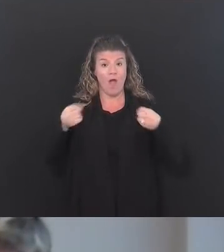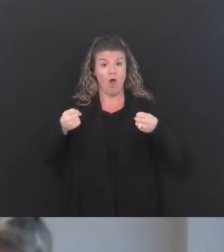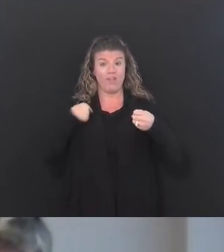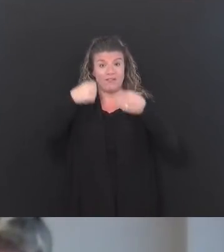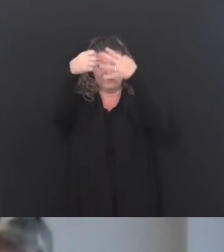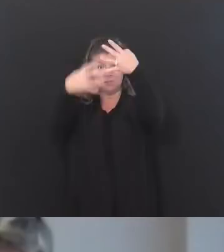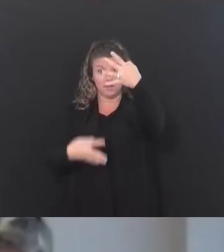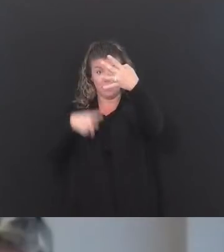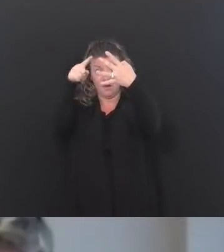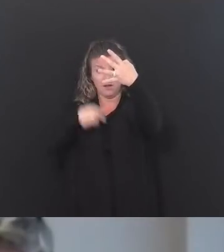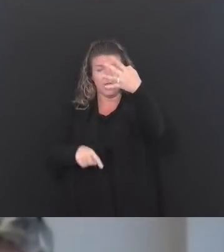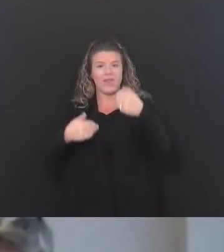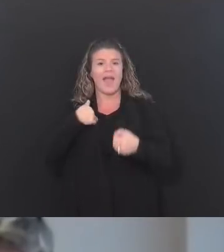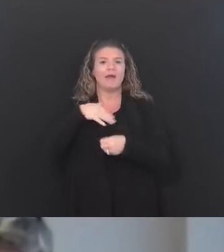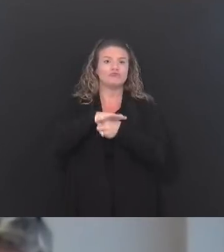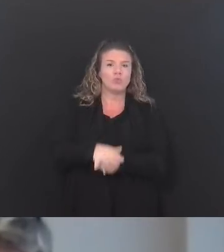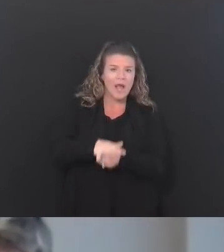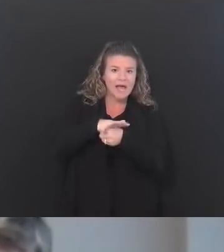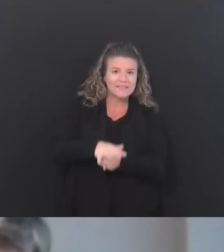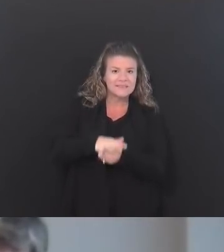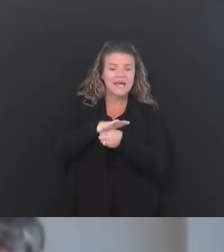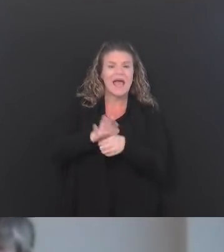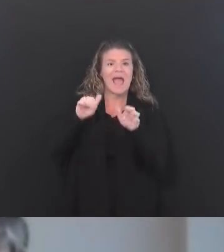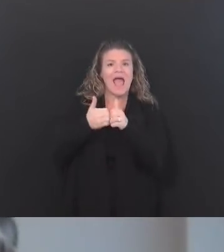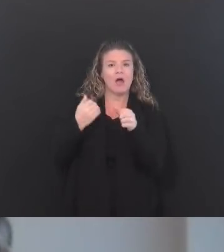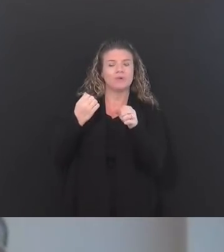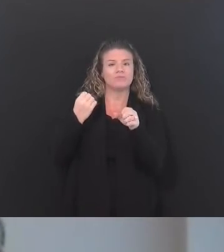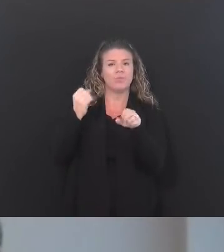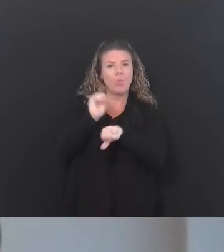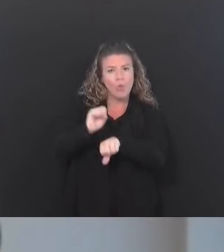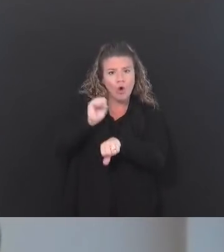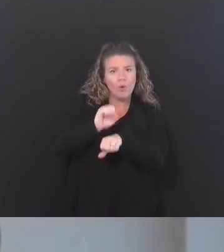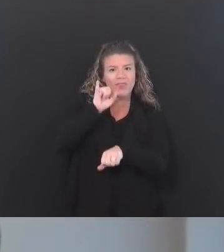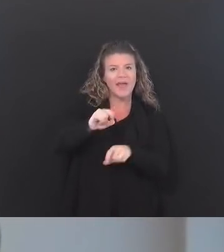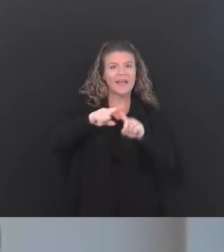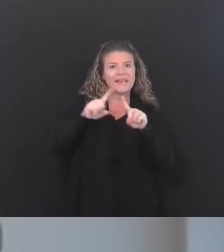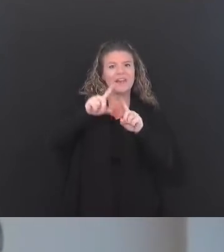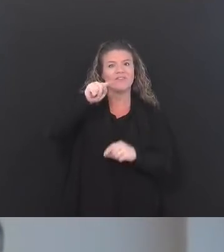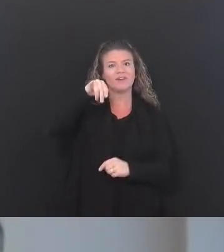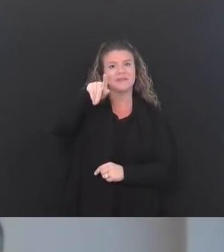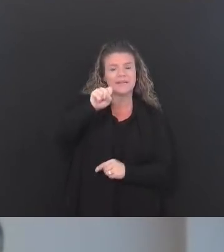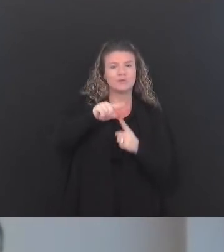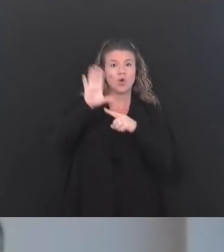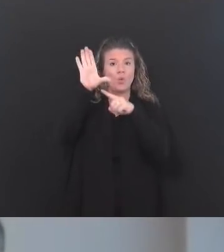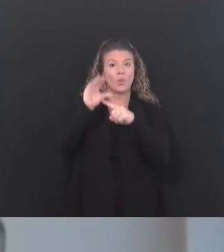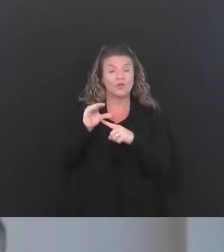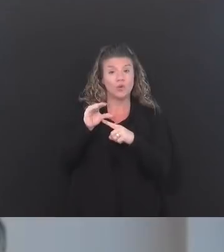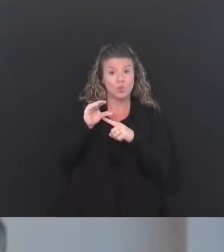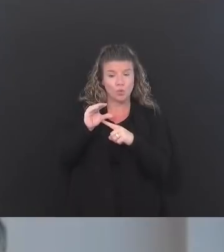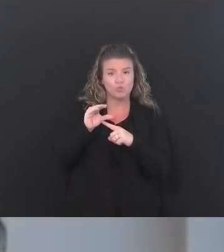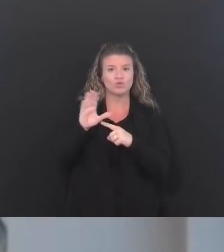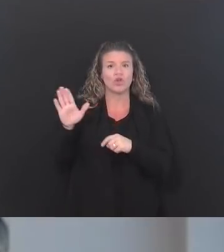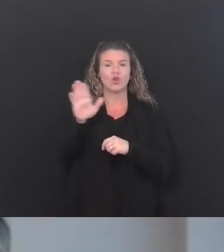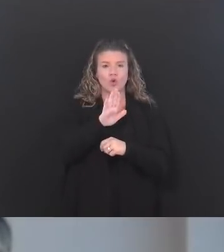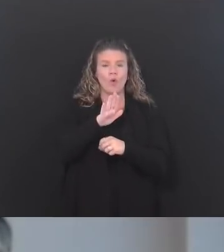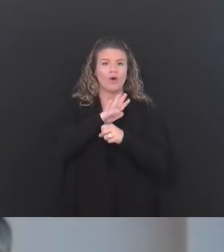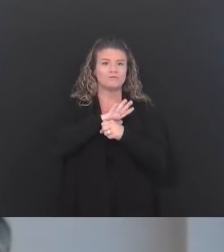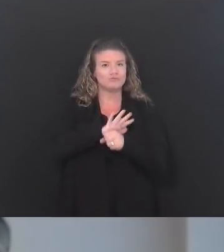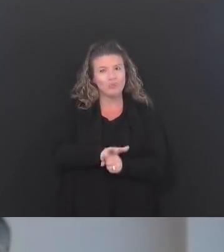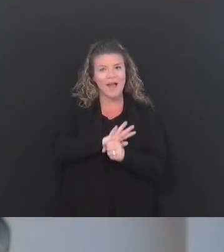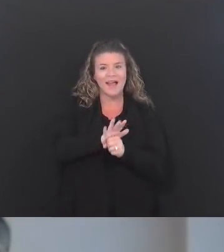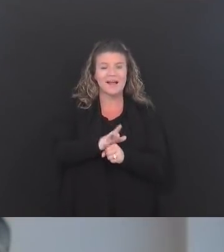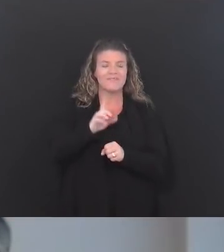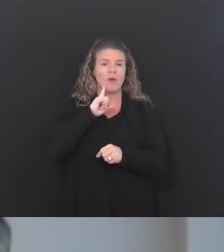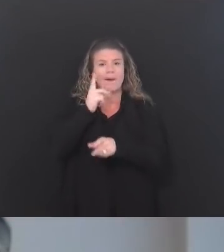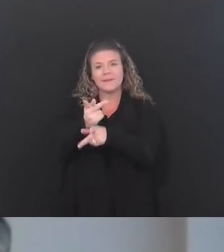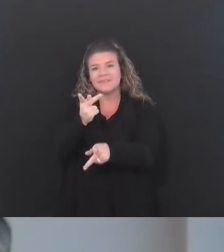on stress and coping, providing tips there for reducing stress for parents and caregivers,